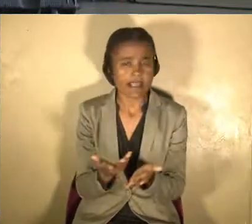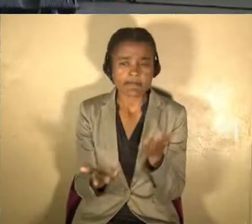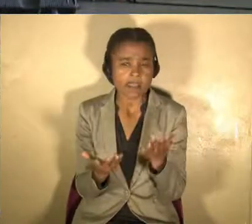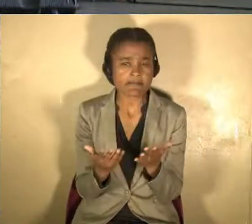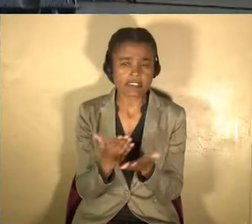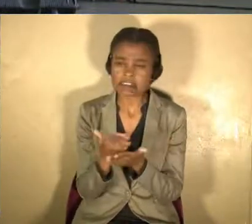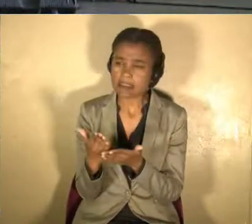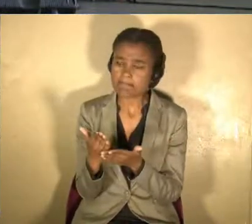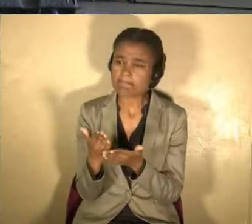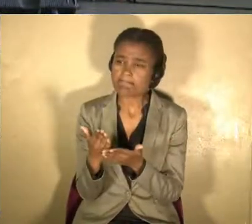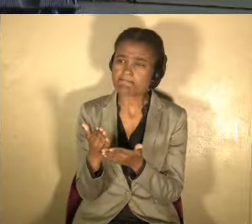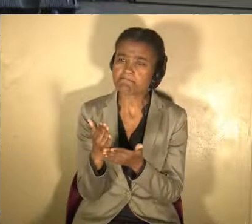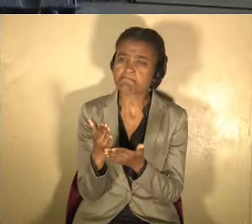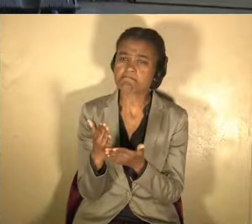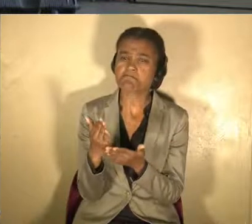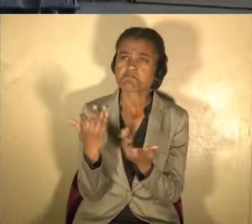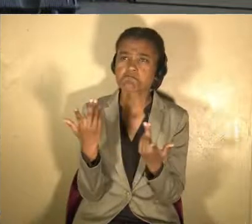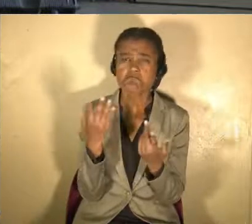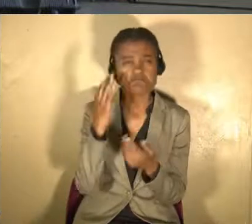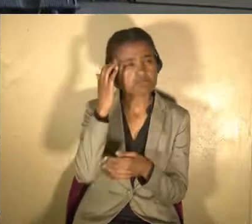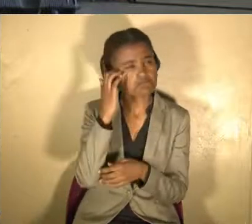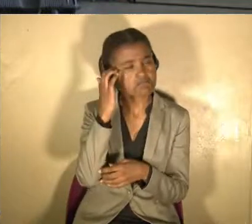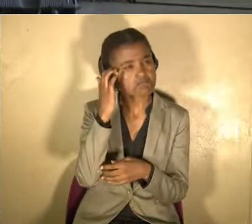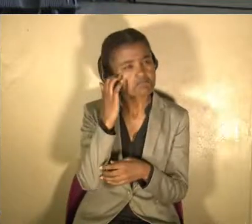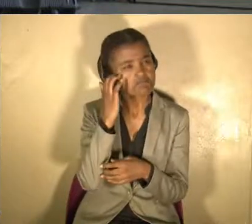le utlwisise.